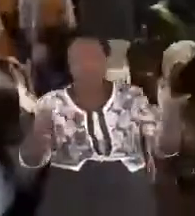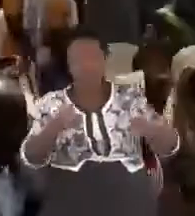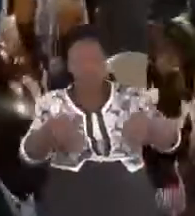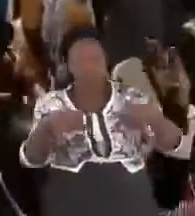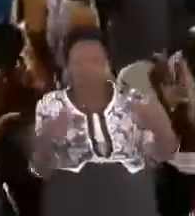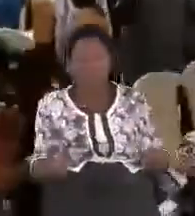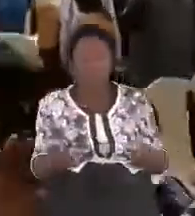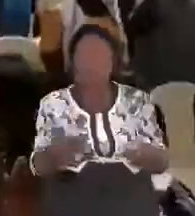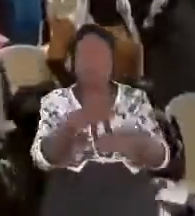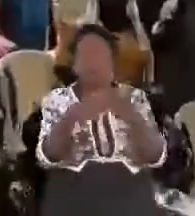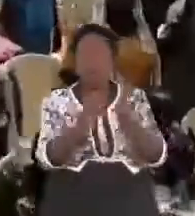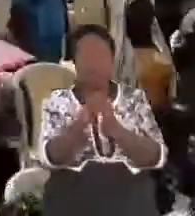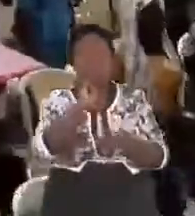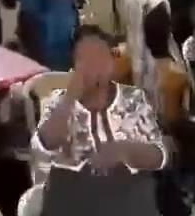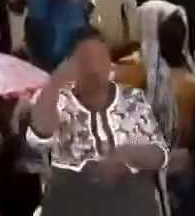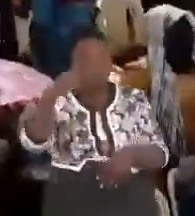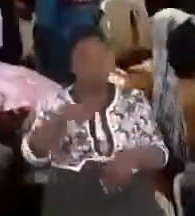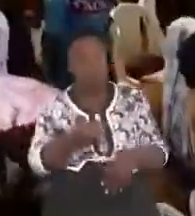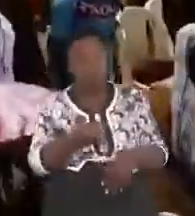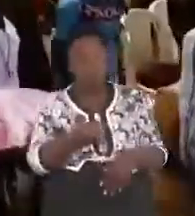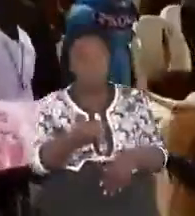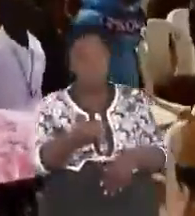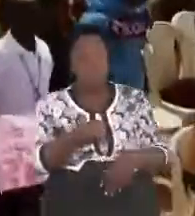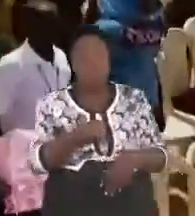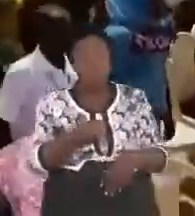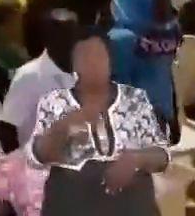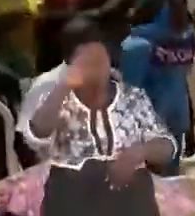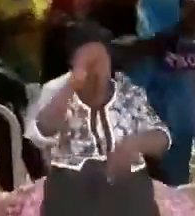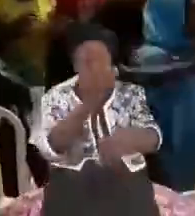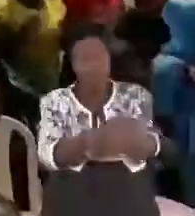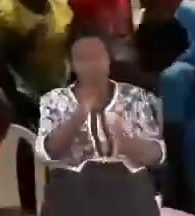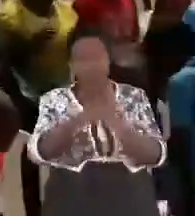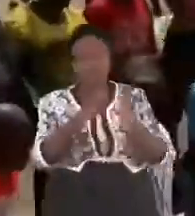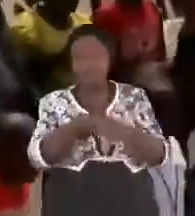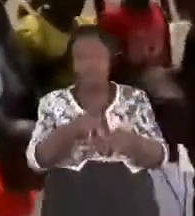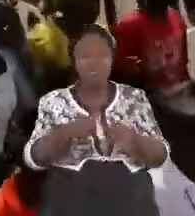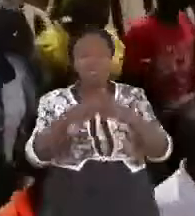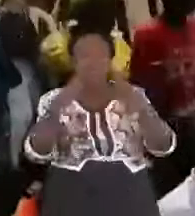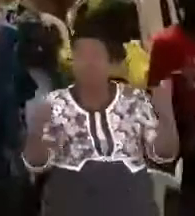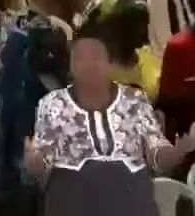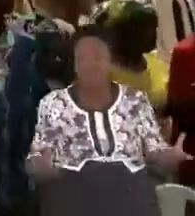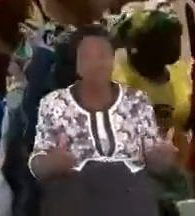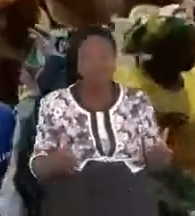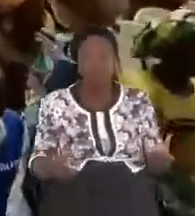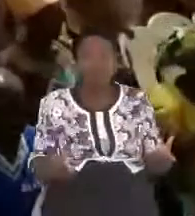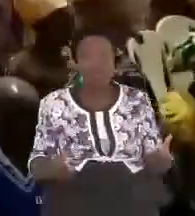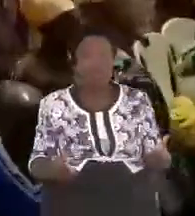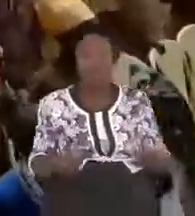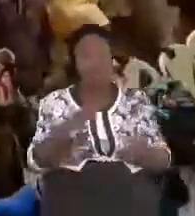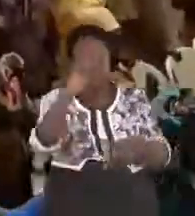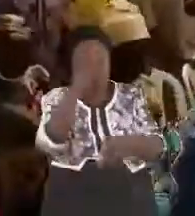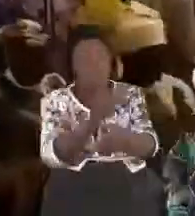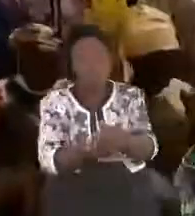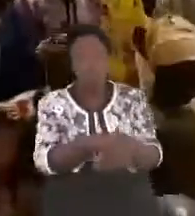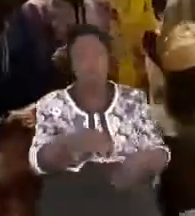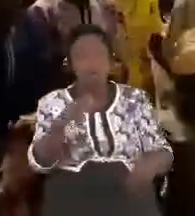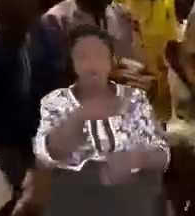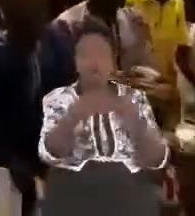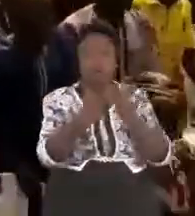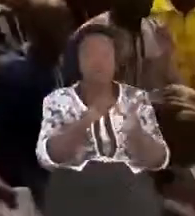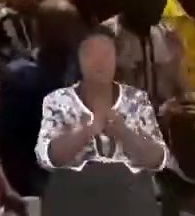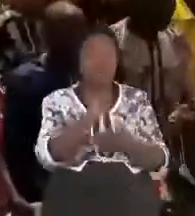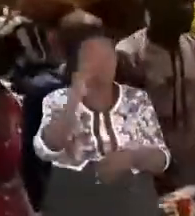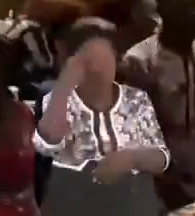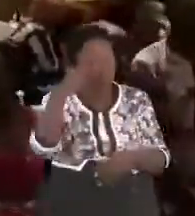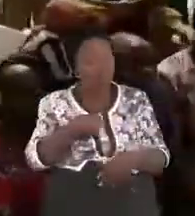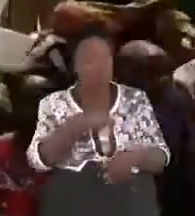all that is for me. Sonship and supernatural sonship, all that is for me.